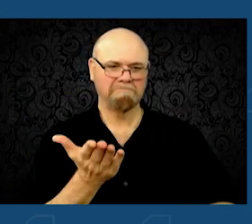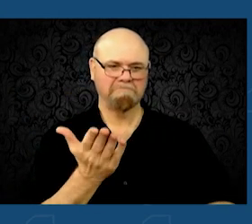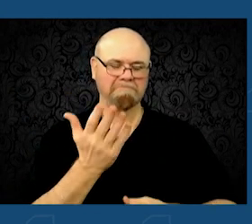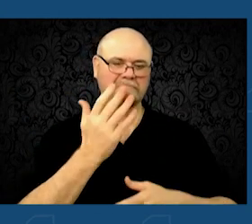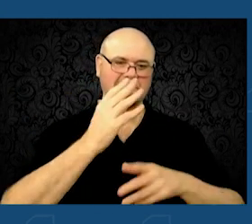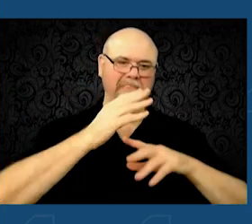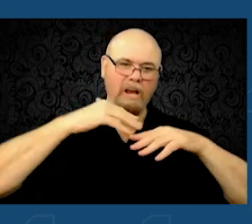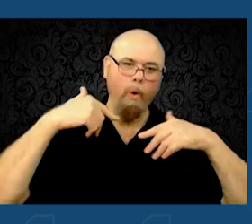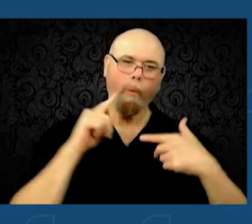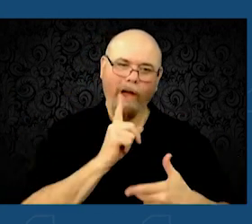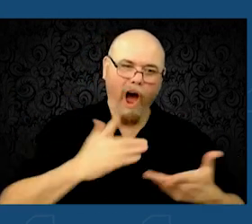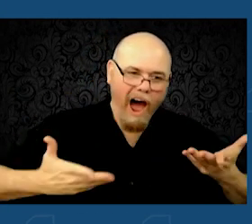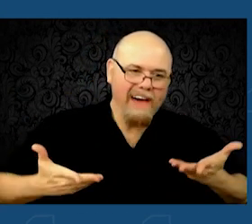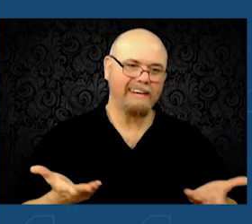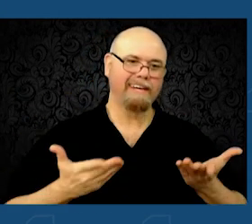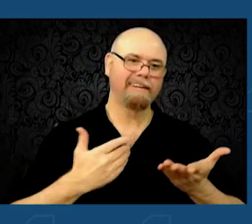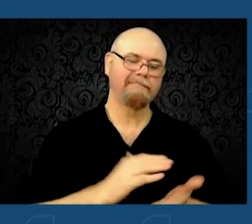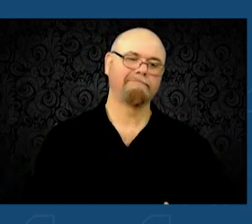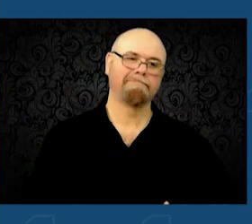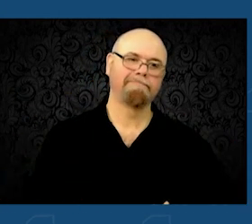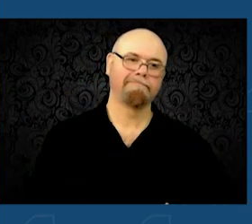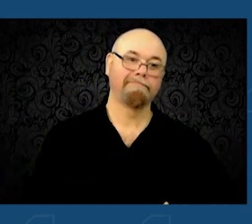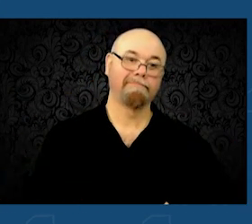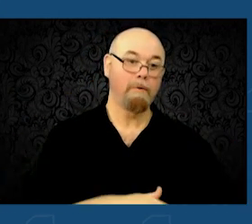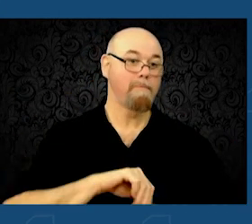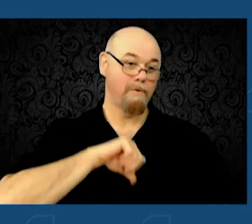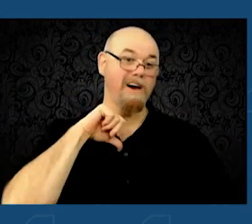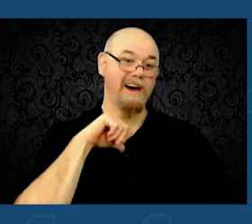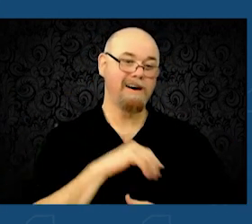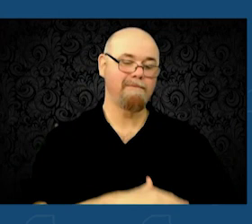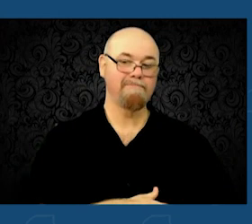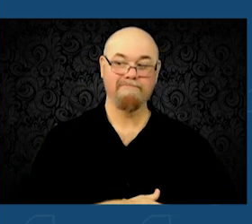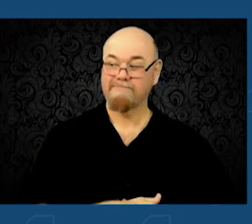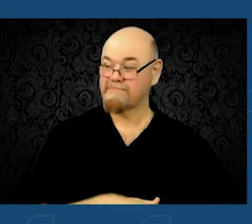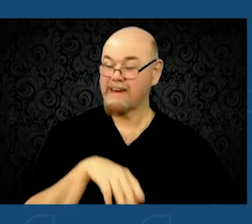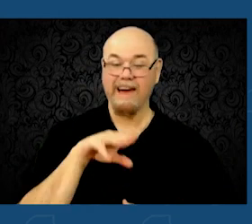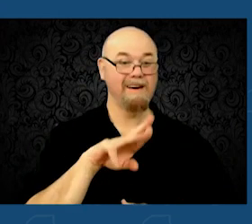It's a good day to be in Buffalo. Marv Levy was right.